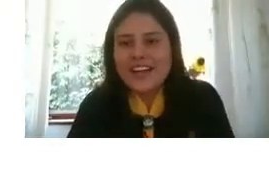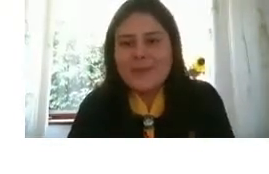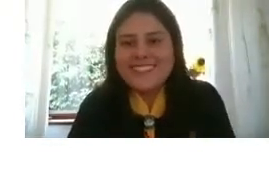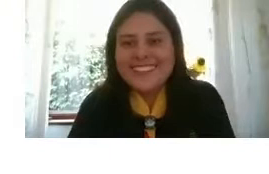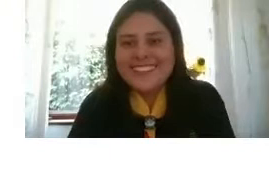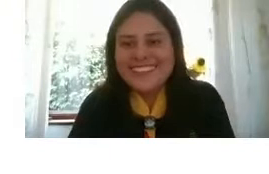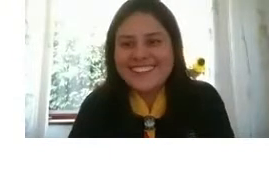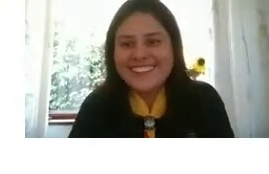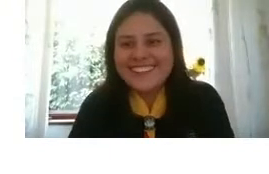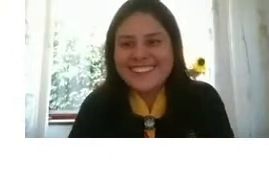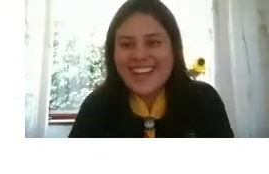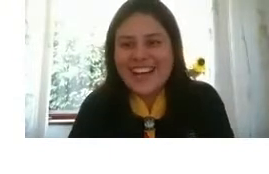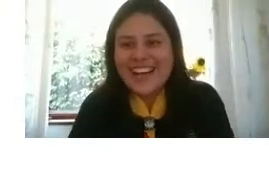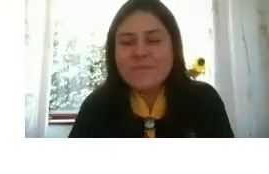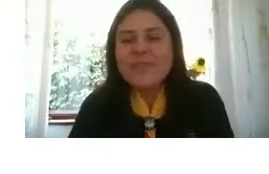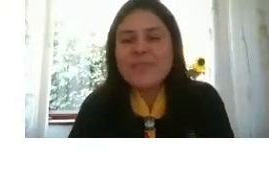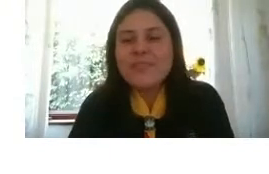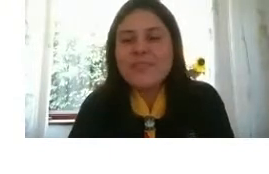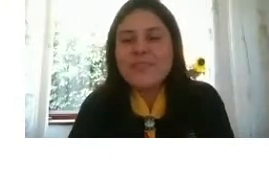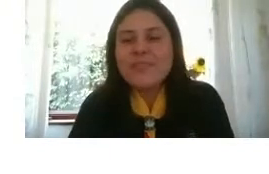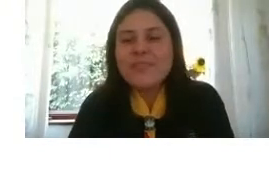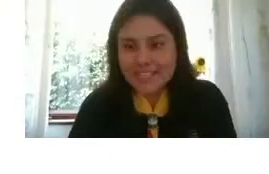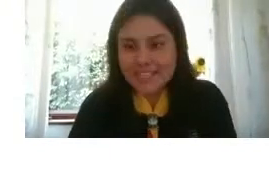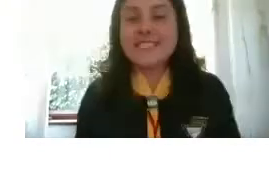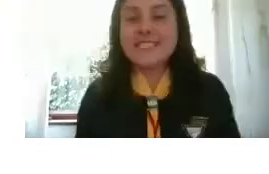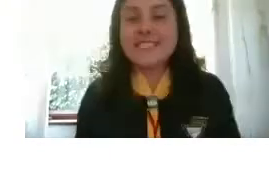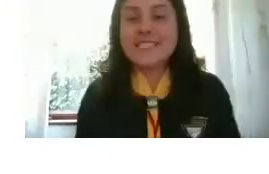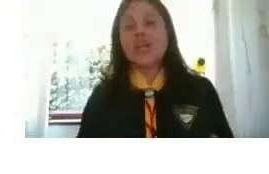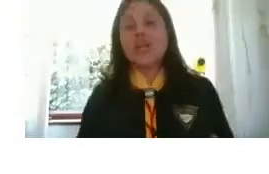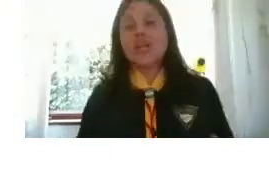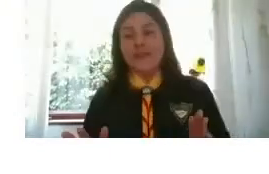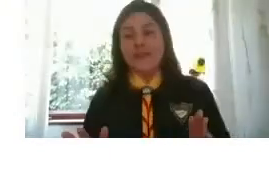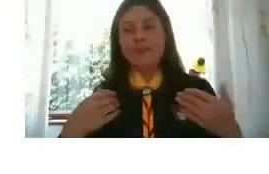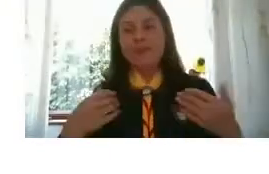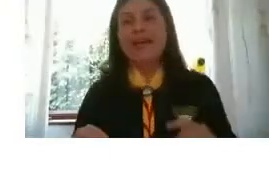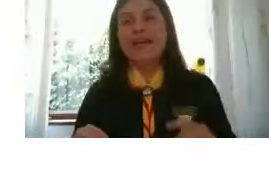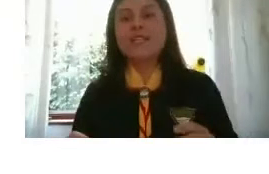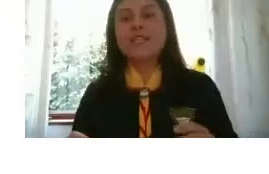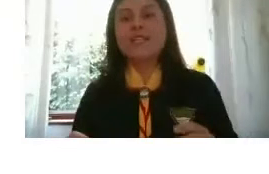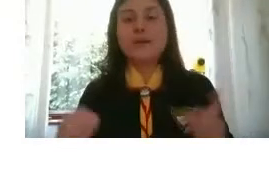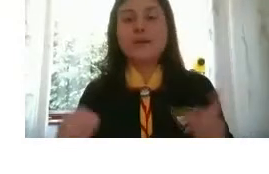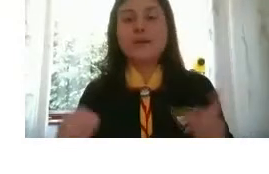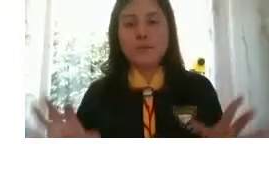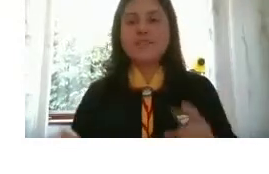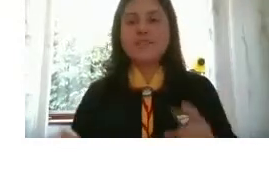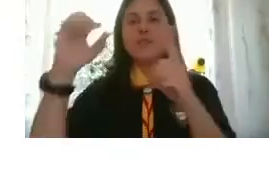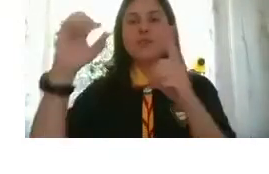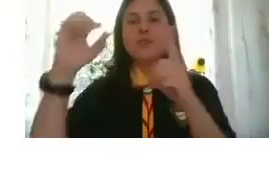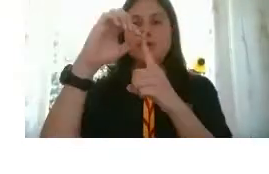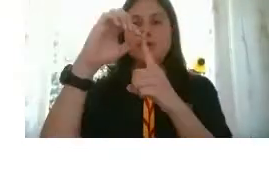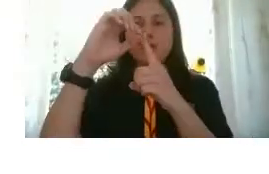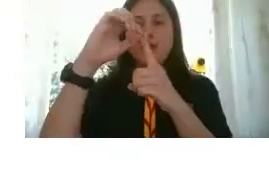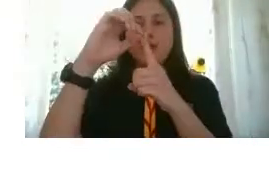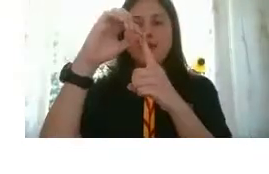alphabet? Yeah? Let's try this one. Spell your name. In my case, my name is Paula. So I will